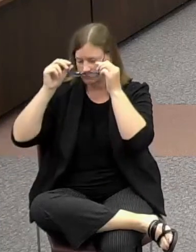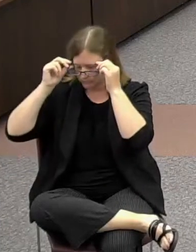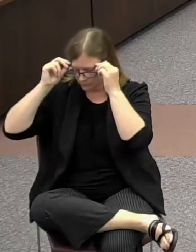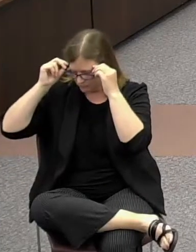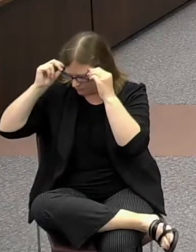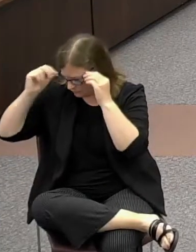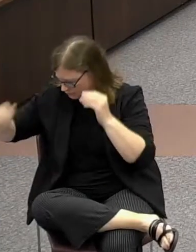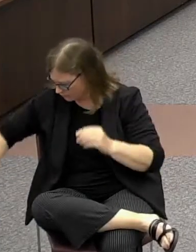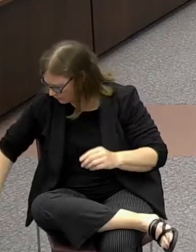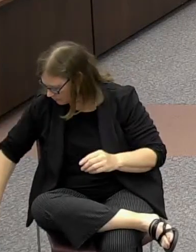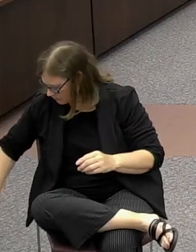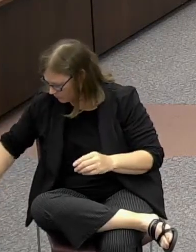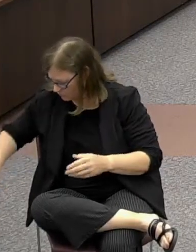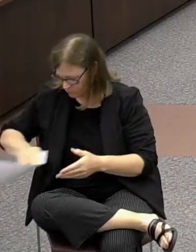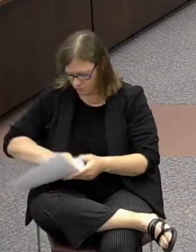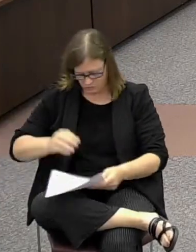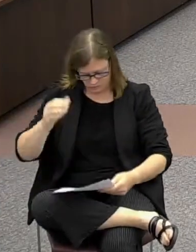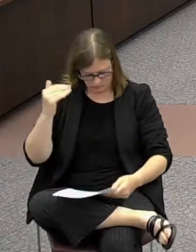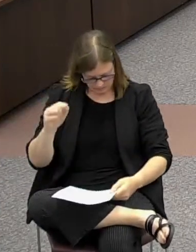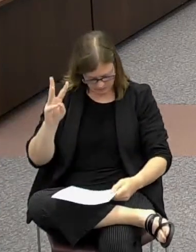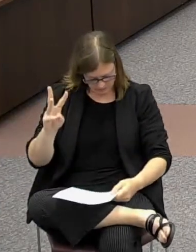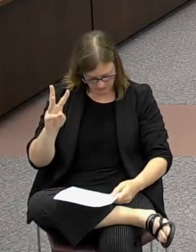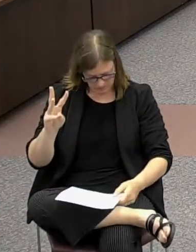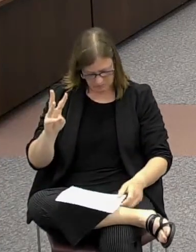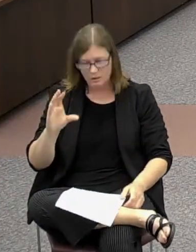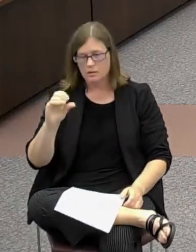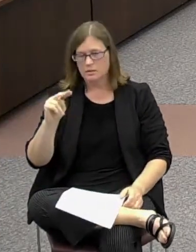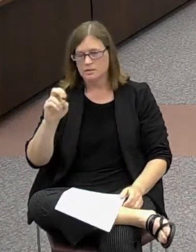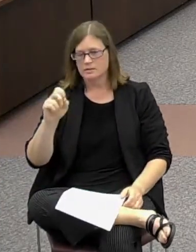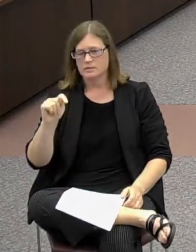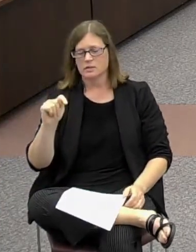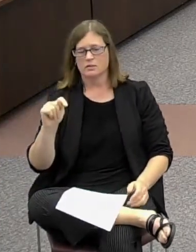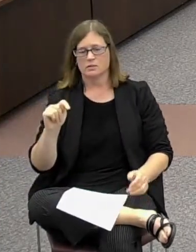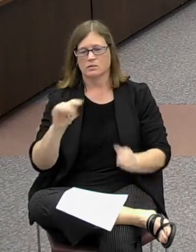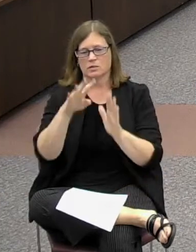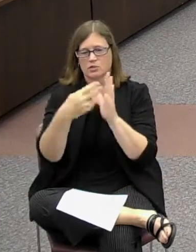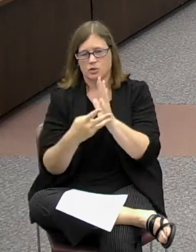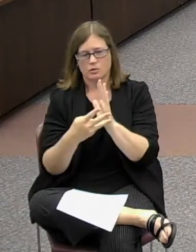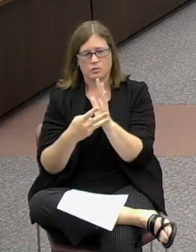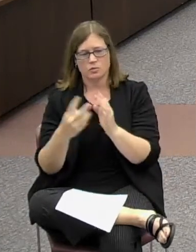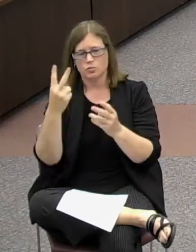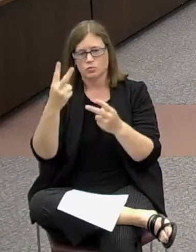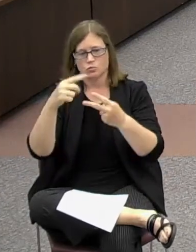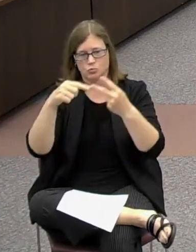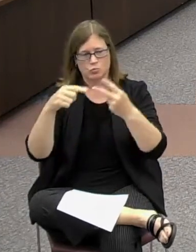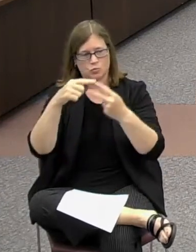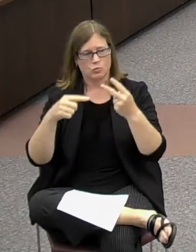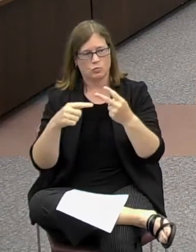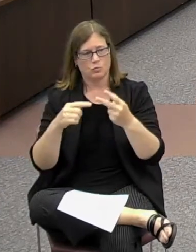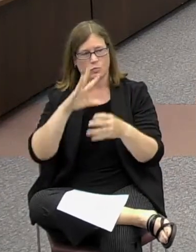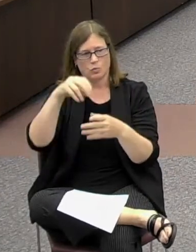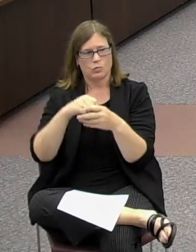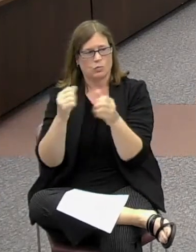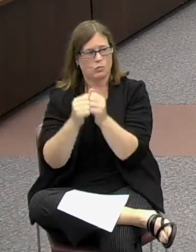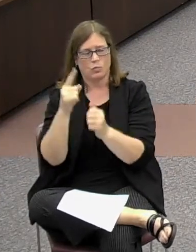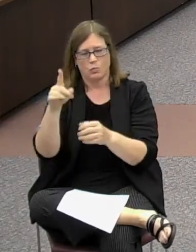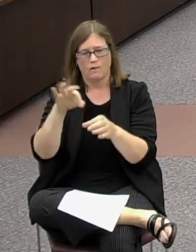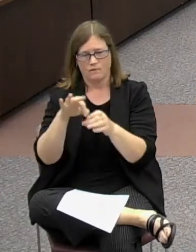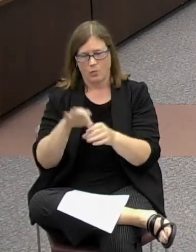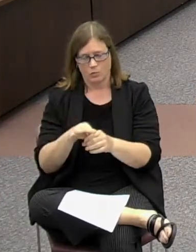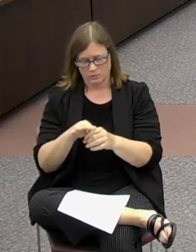All right. Item 6, our consent agenda. We have 2 items this evening. We'll take them together as one vote. Item